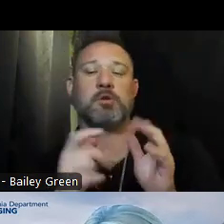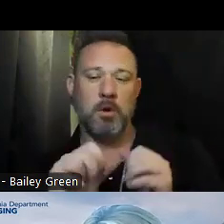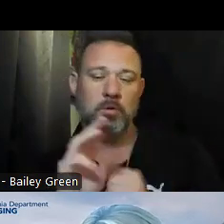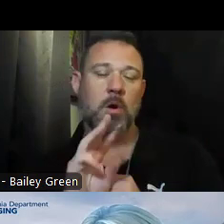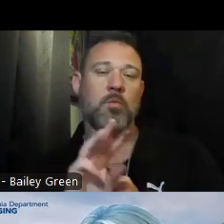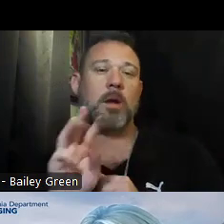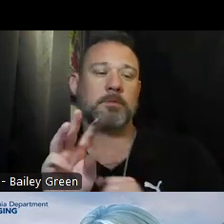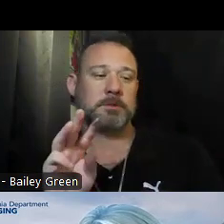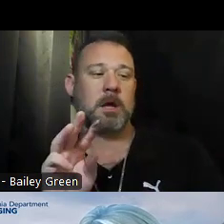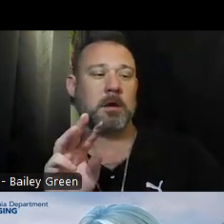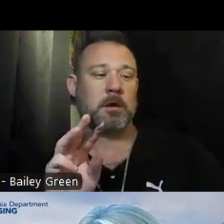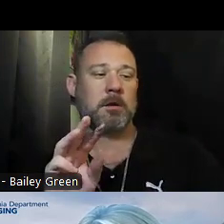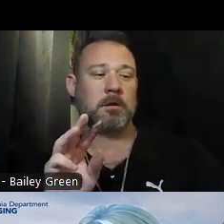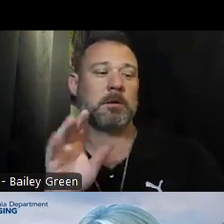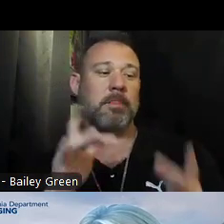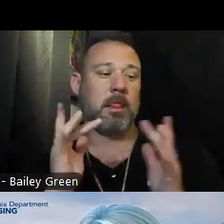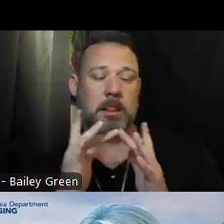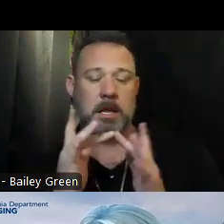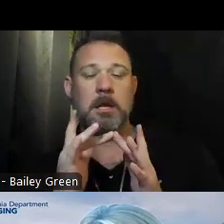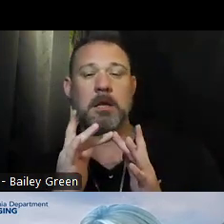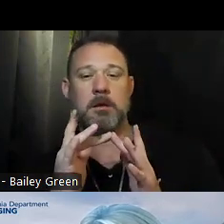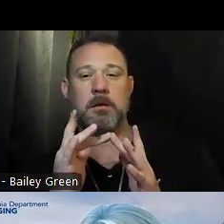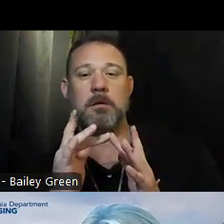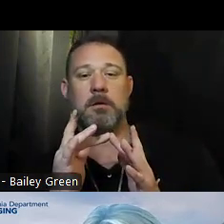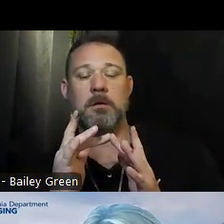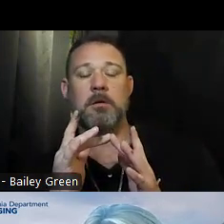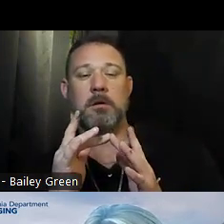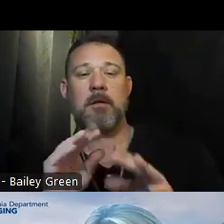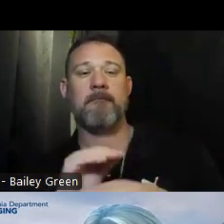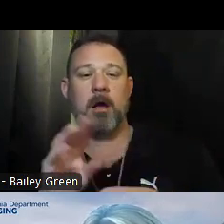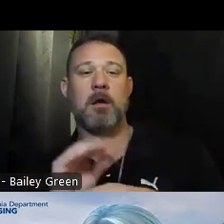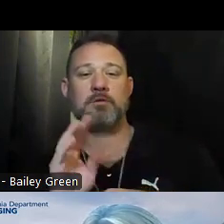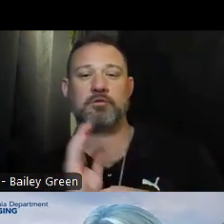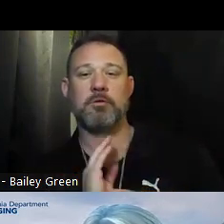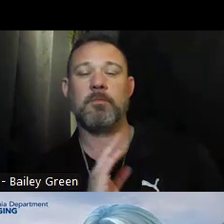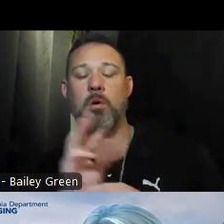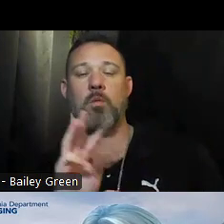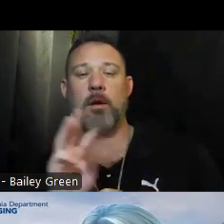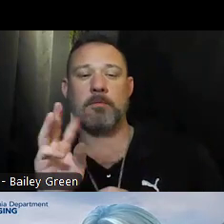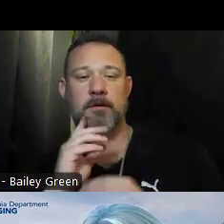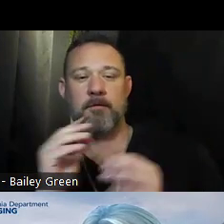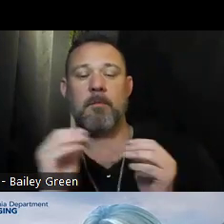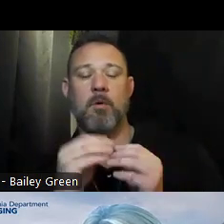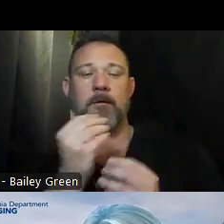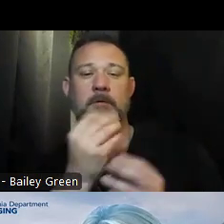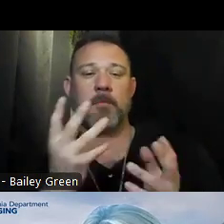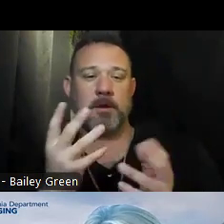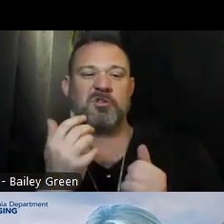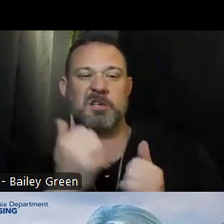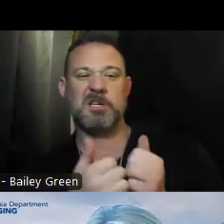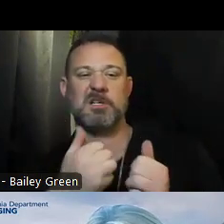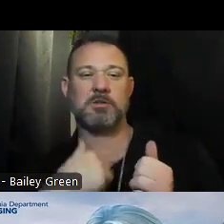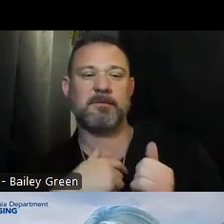website in the link, our Lived Experience Advisory Board website for more information on each of